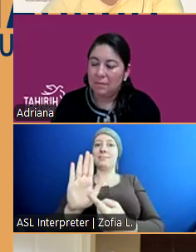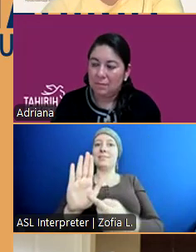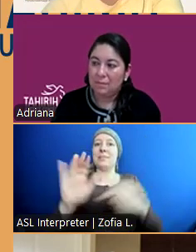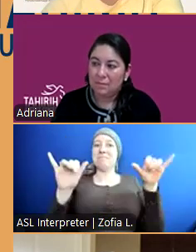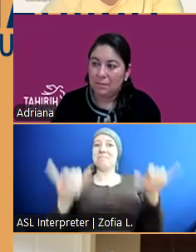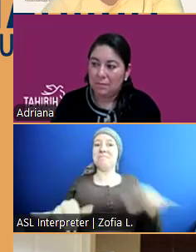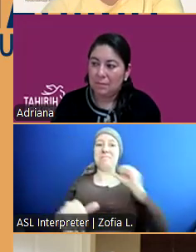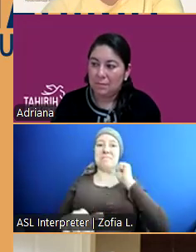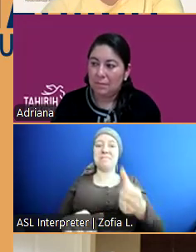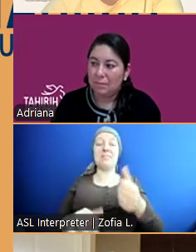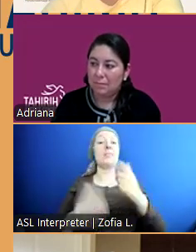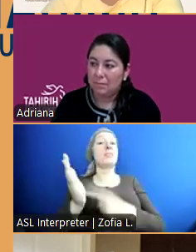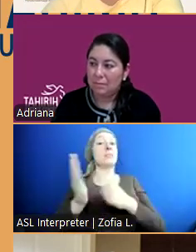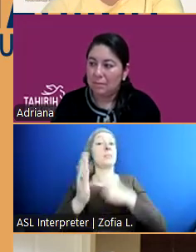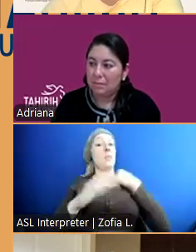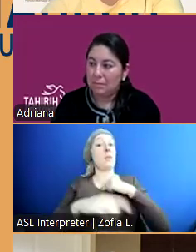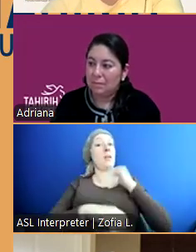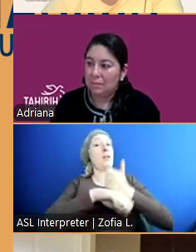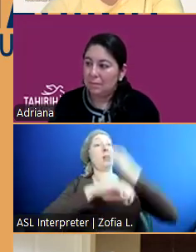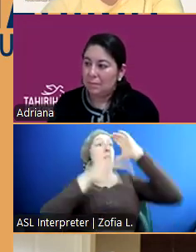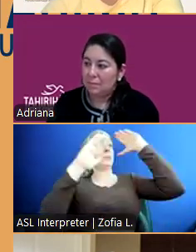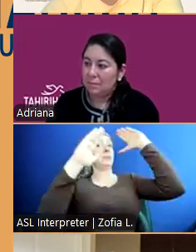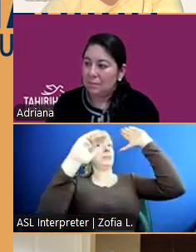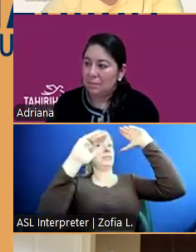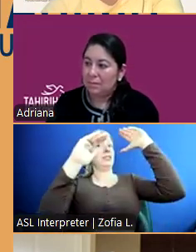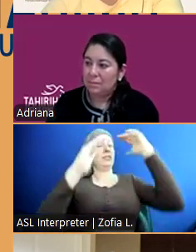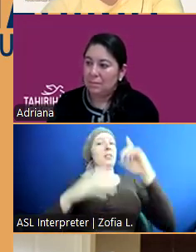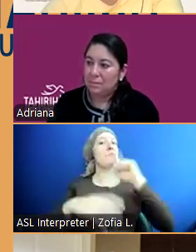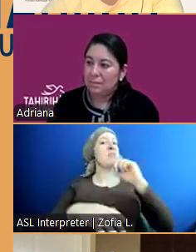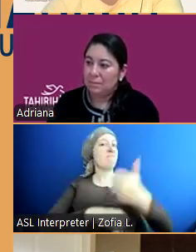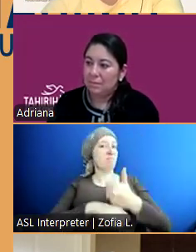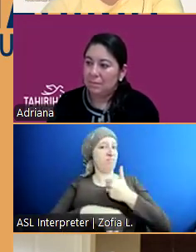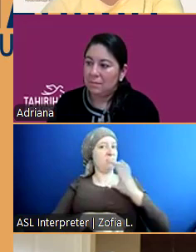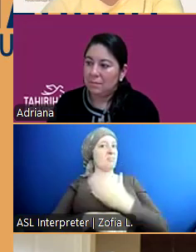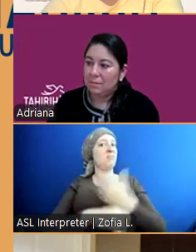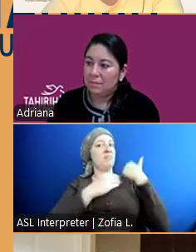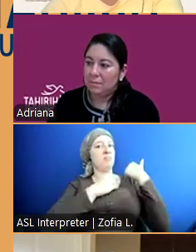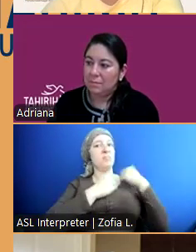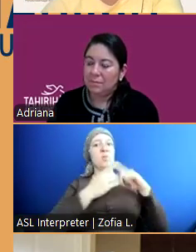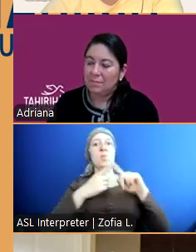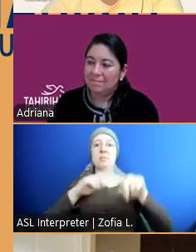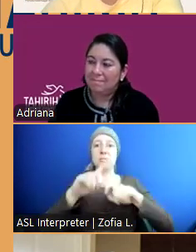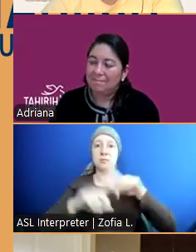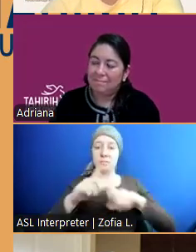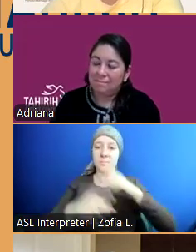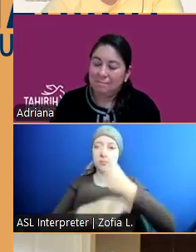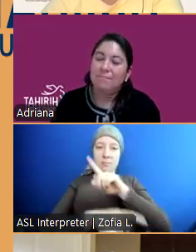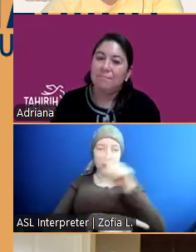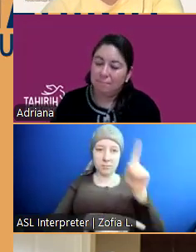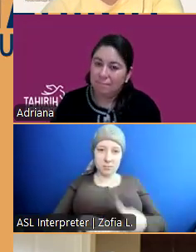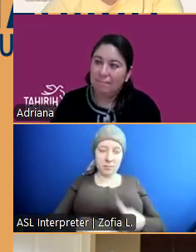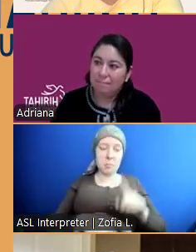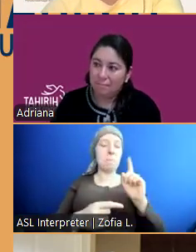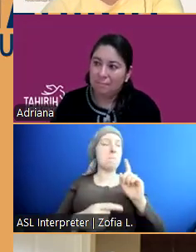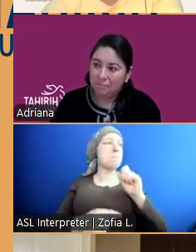at times we have these expectations, and it really is on us to ask the right questions, to